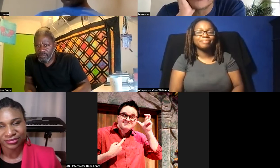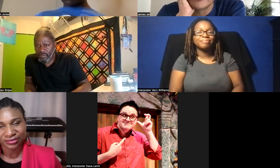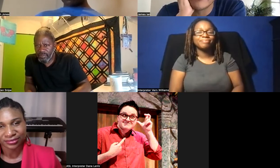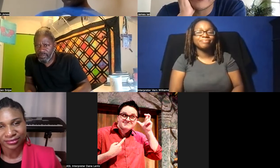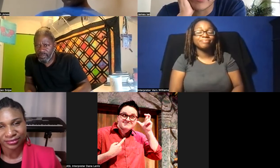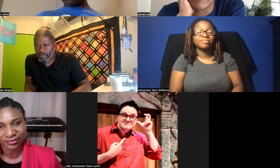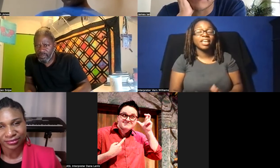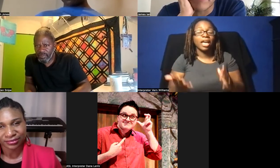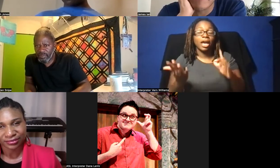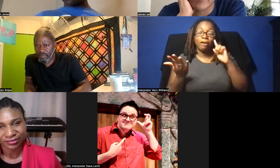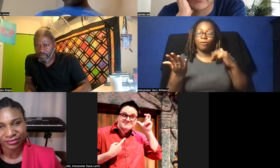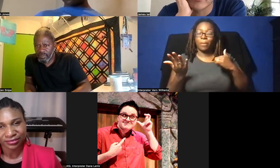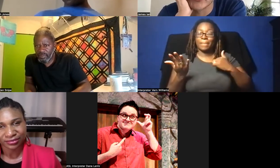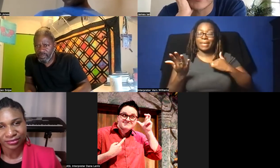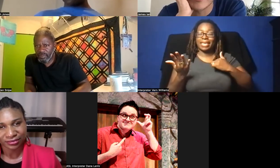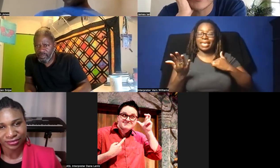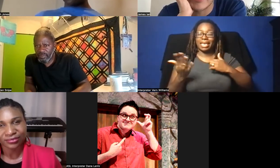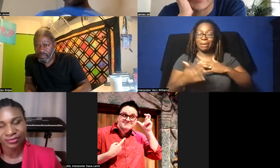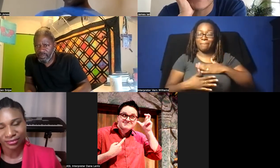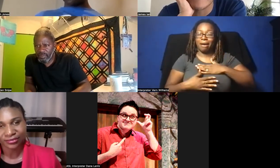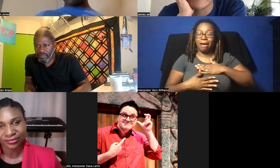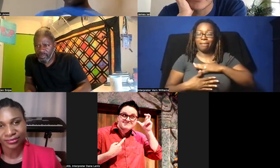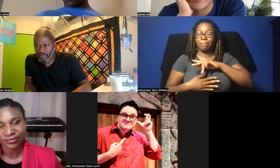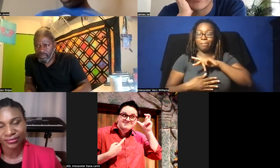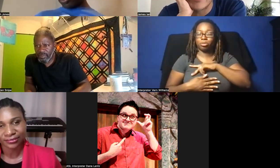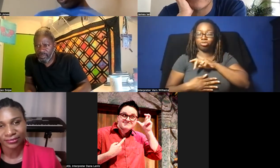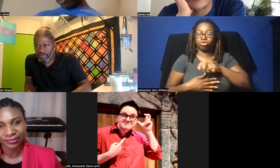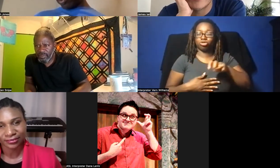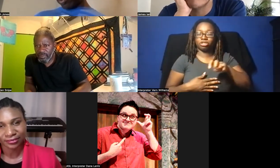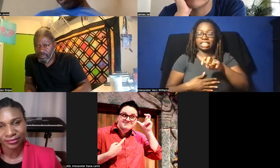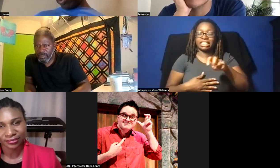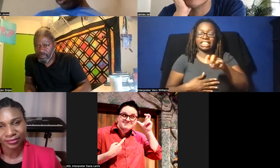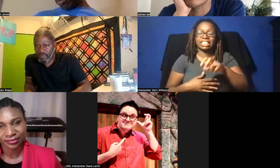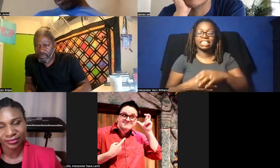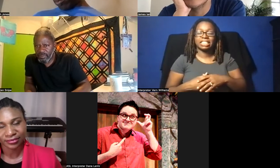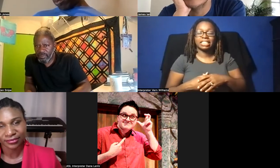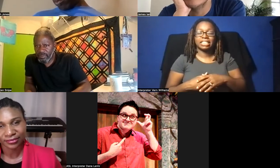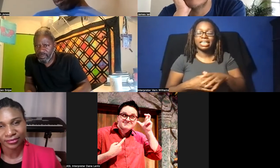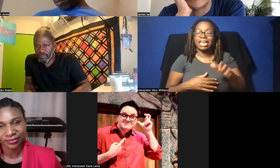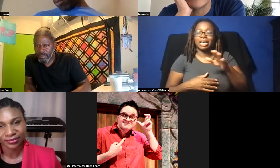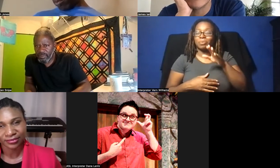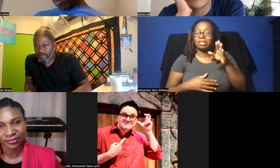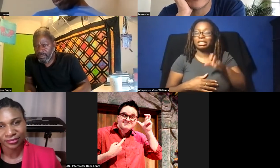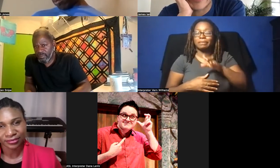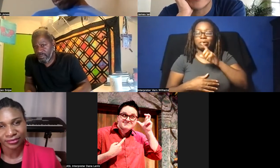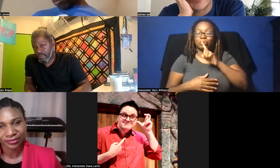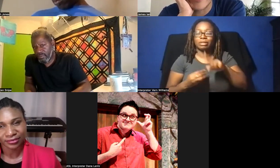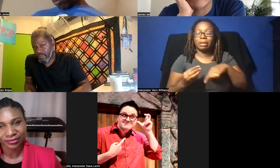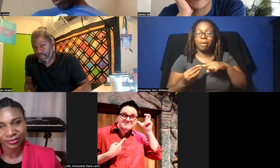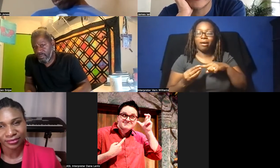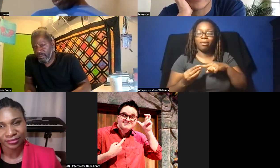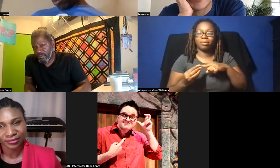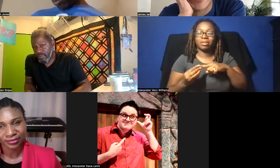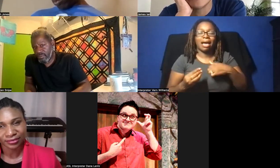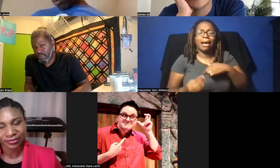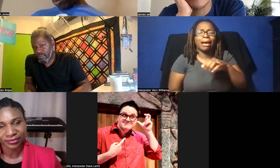for me, just like my personal journey, it was never really about like I never